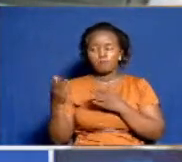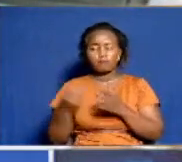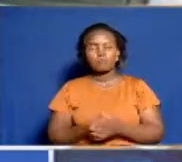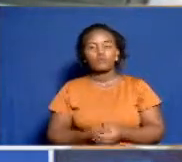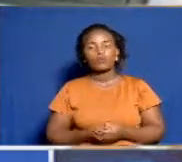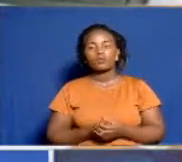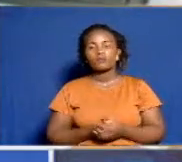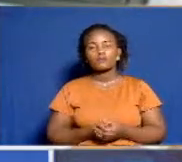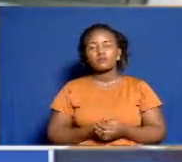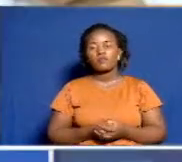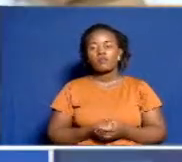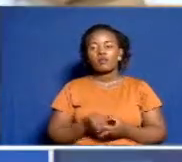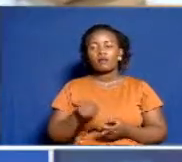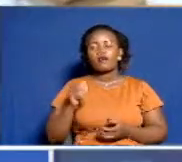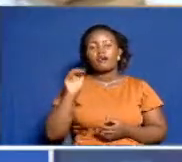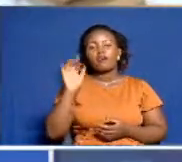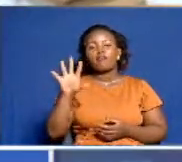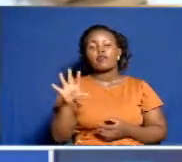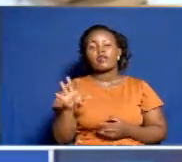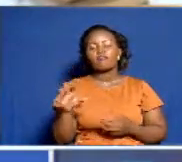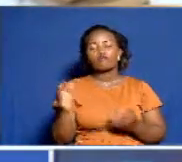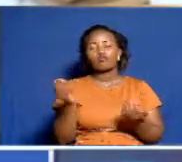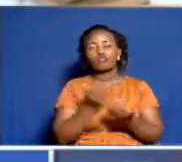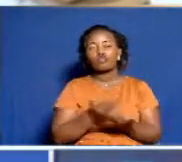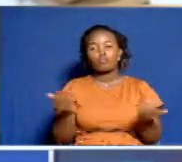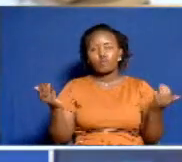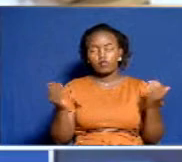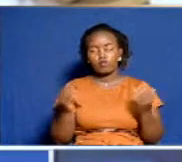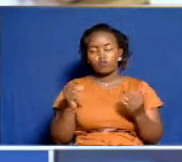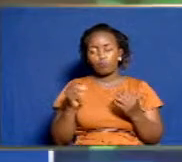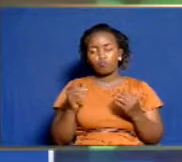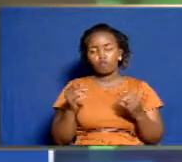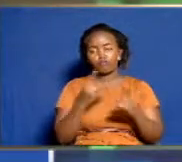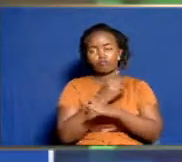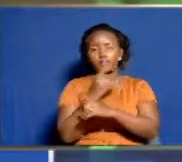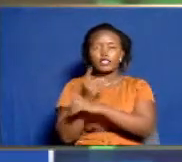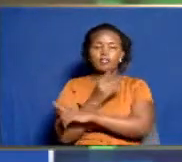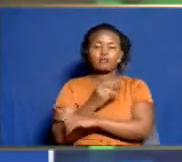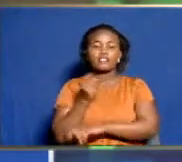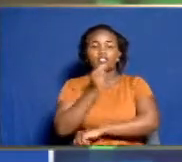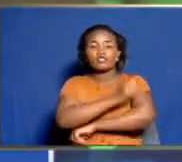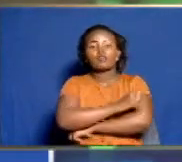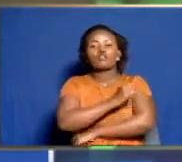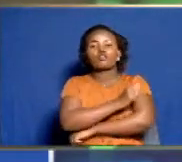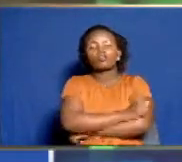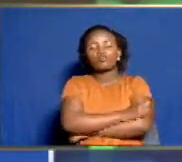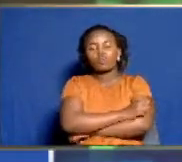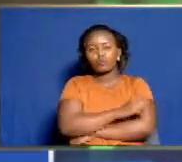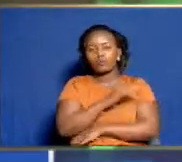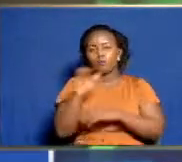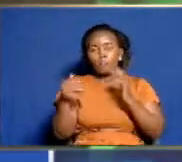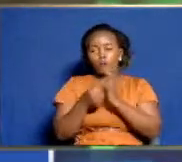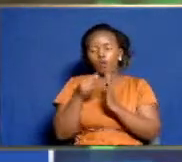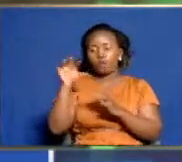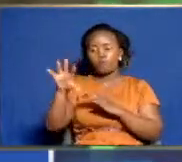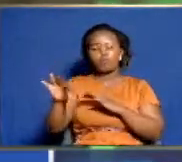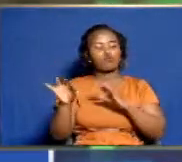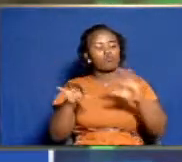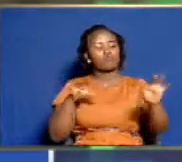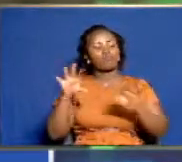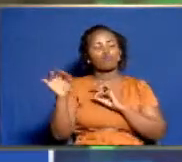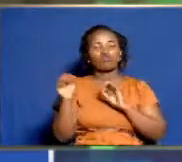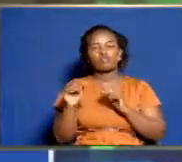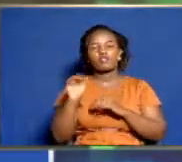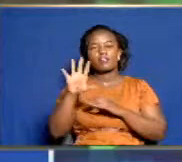Five pupils from Visa Oshawa Primary School, five from St. Joseph's and St. Monica Kitale, will be selected to benefit from a